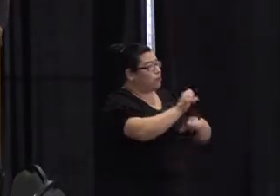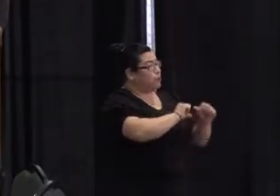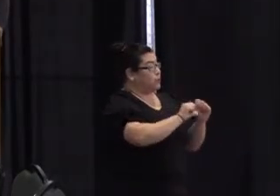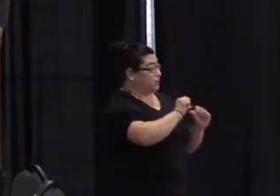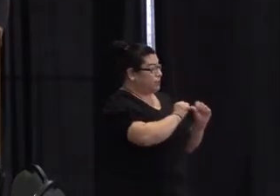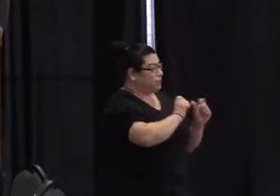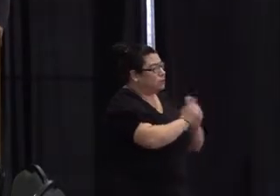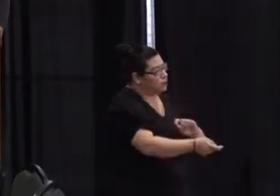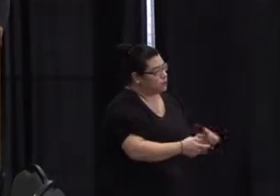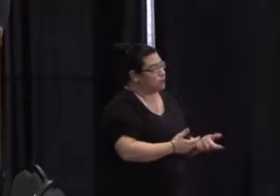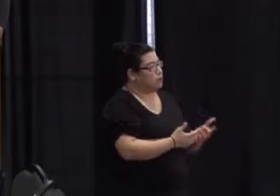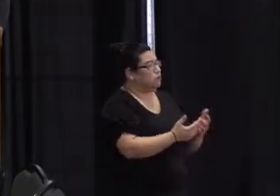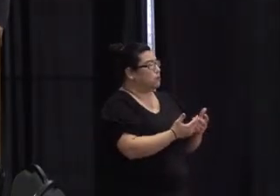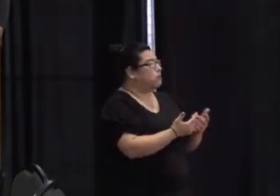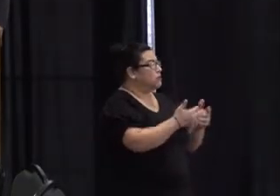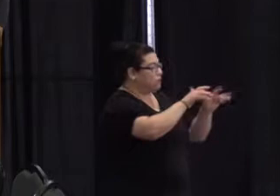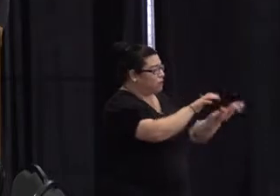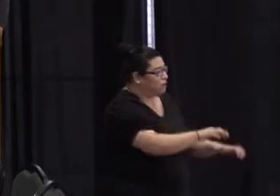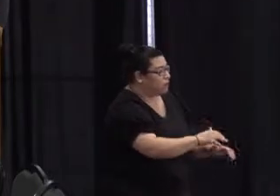years for it to come out of print.